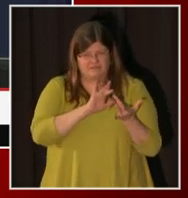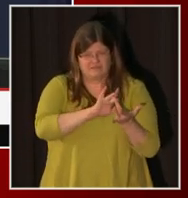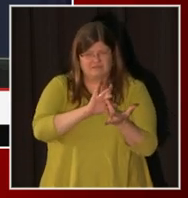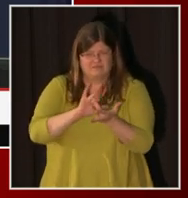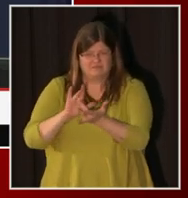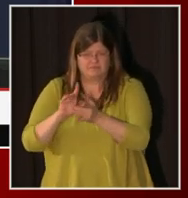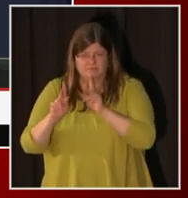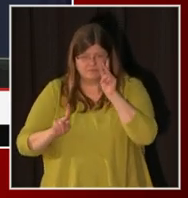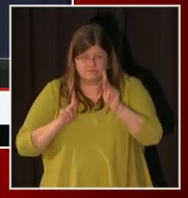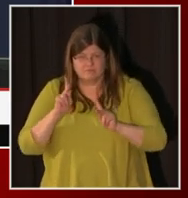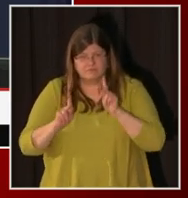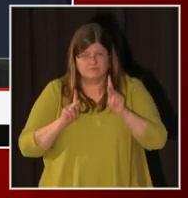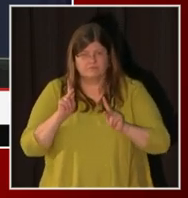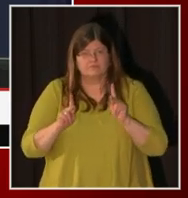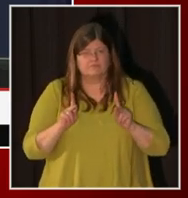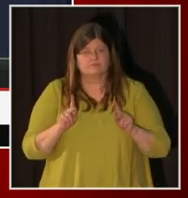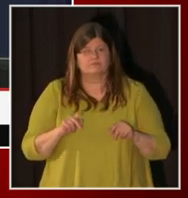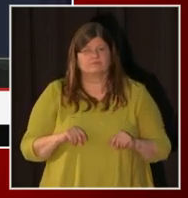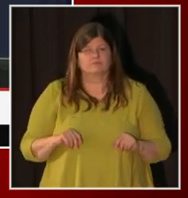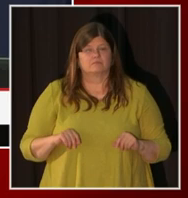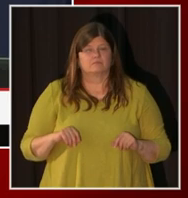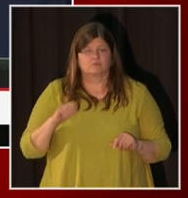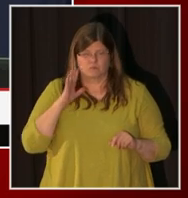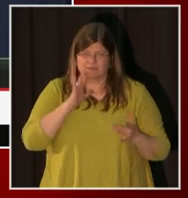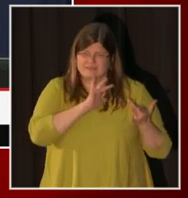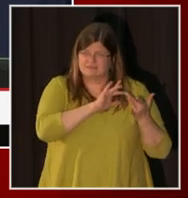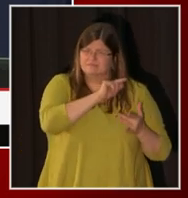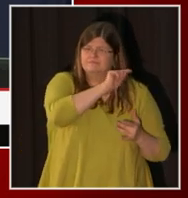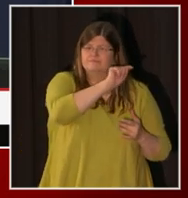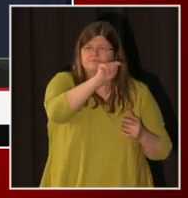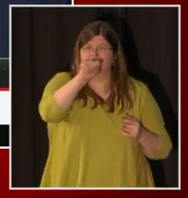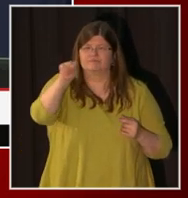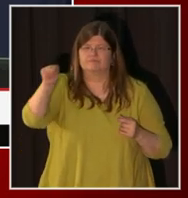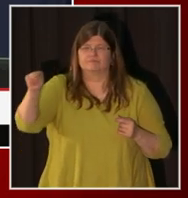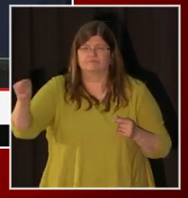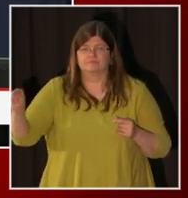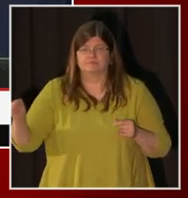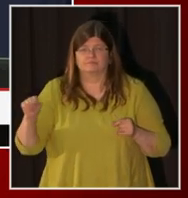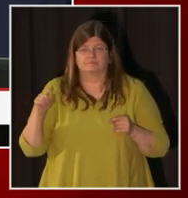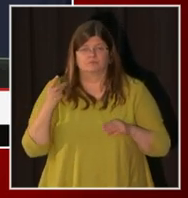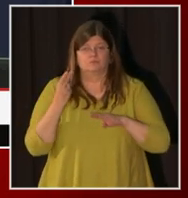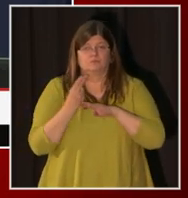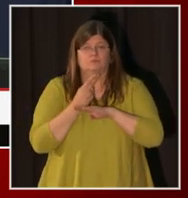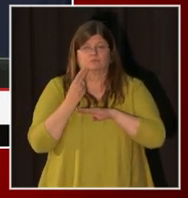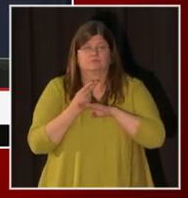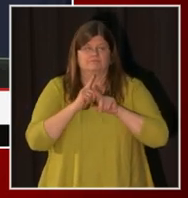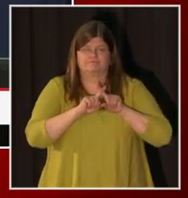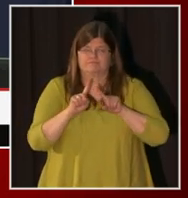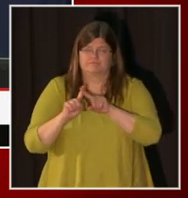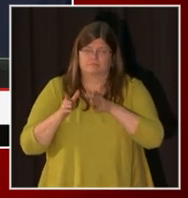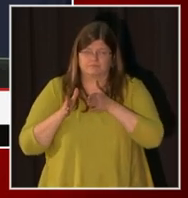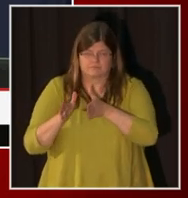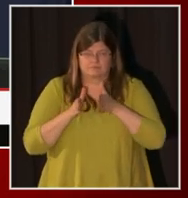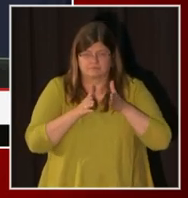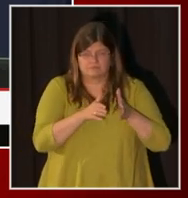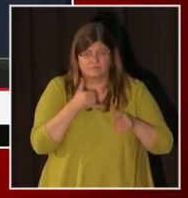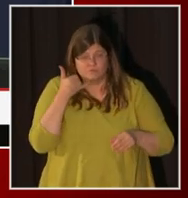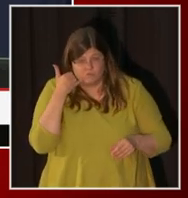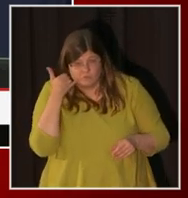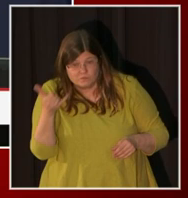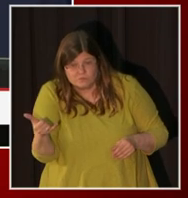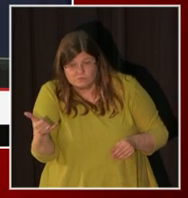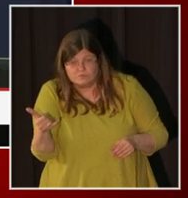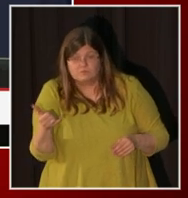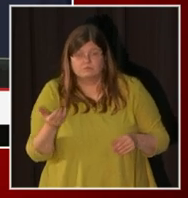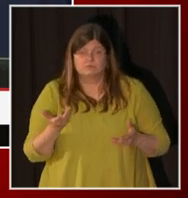will outreach to people who have been a contact or who are a case using a number of methods. Direct phone calls,